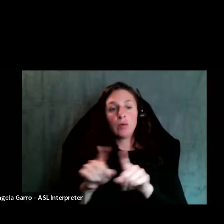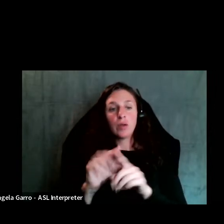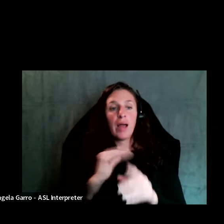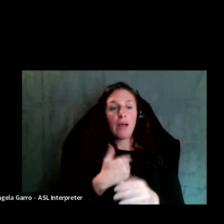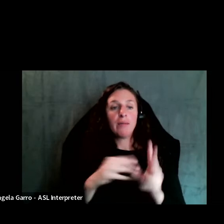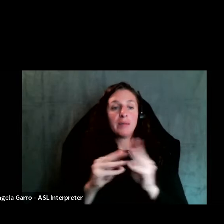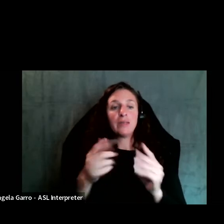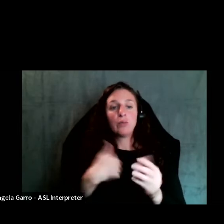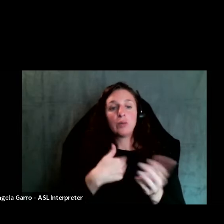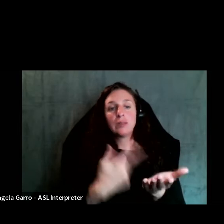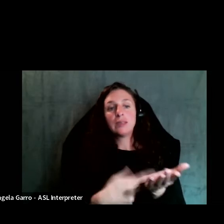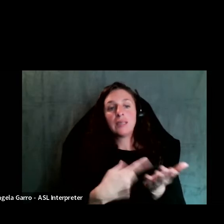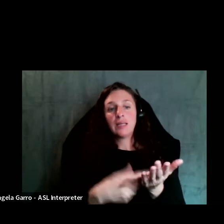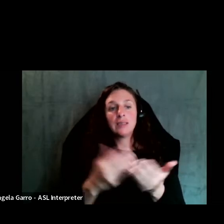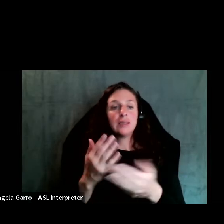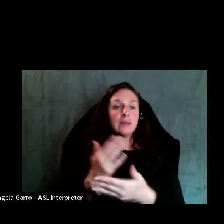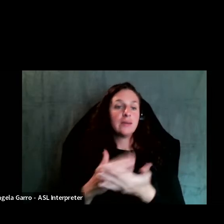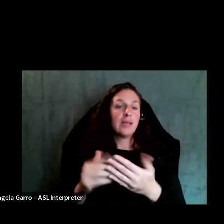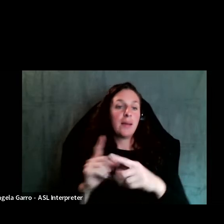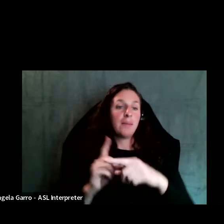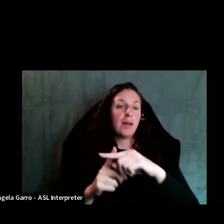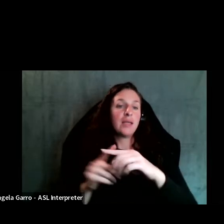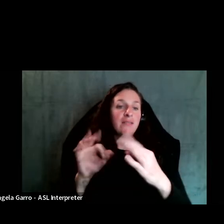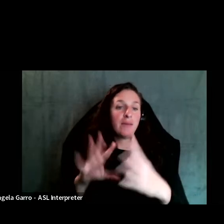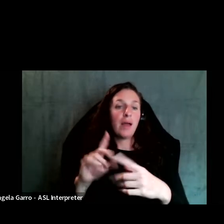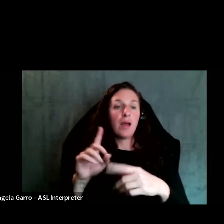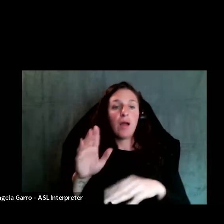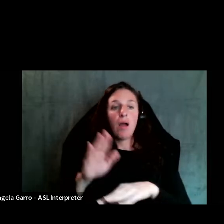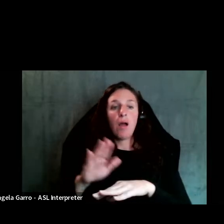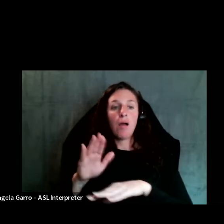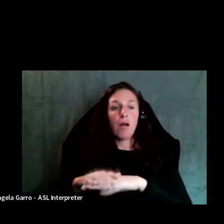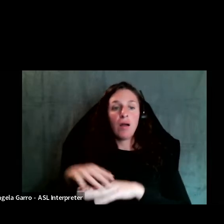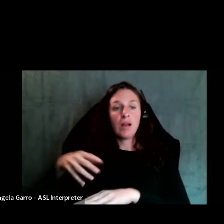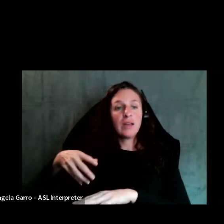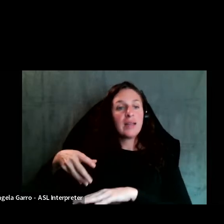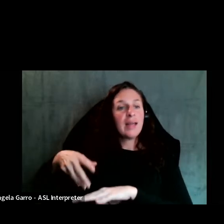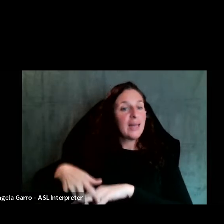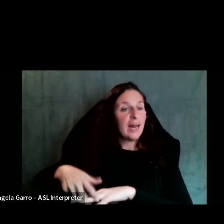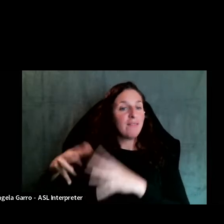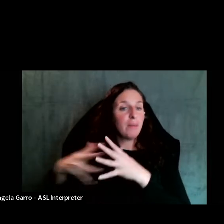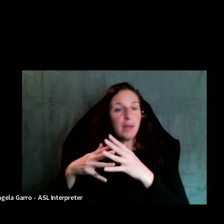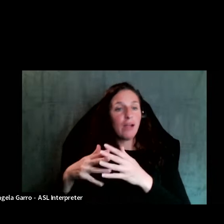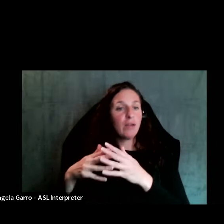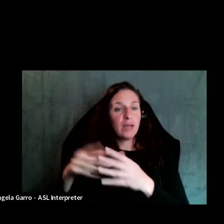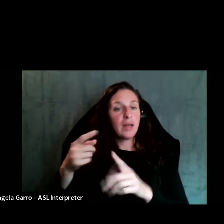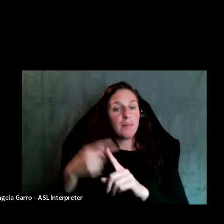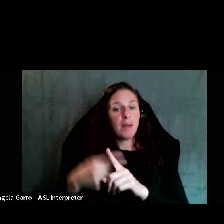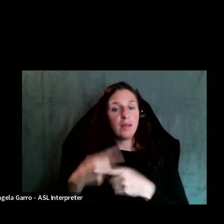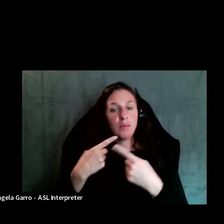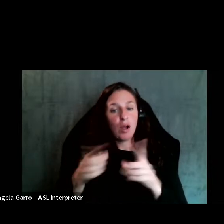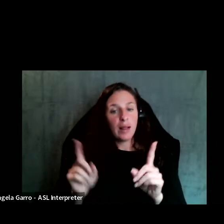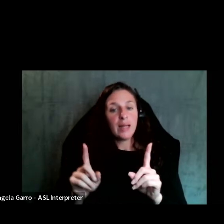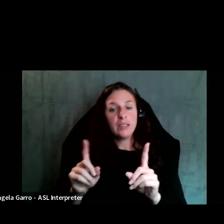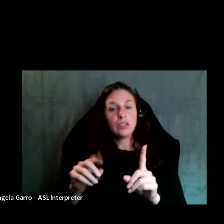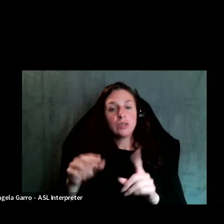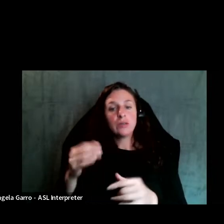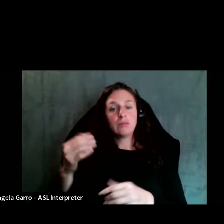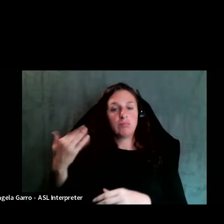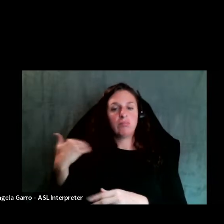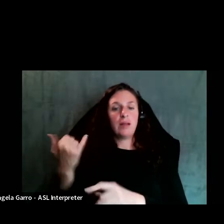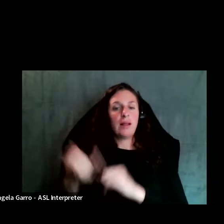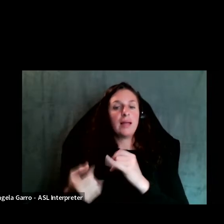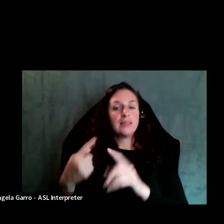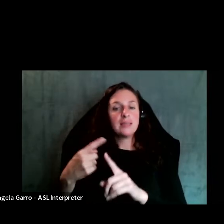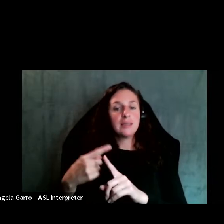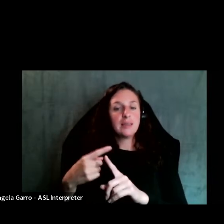we've been discussing some positive feedback on the Native American Heritage Month proclamation that was stated at the last meeting. We talked about the